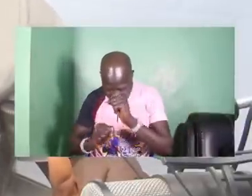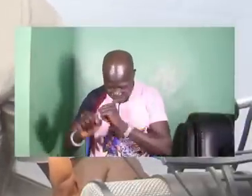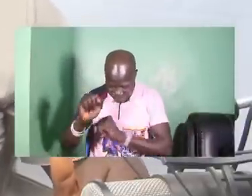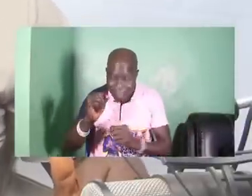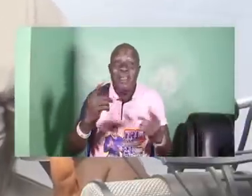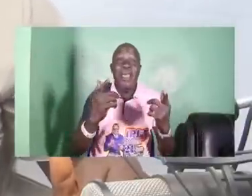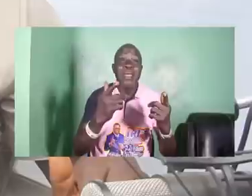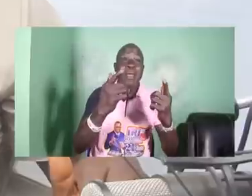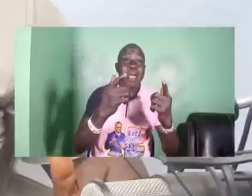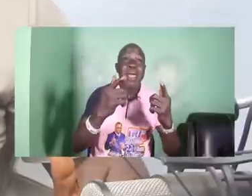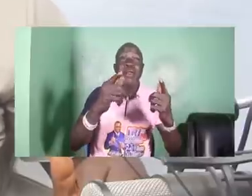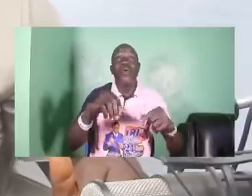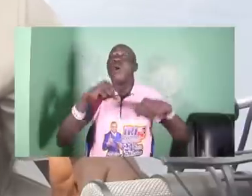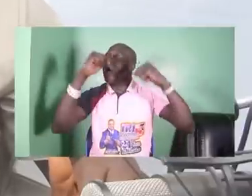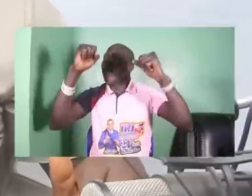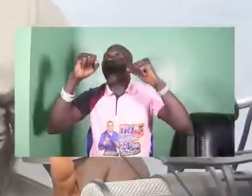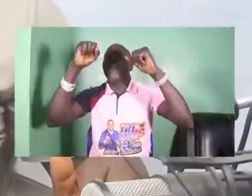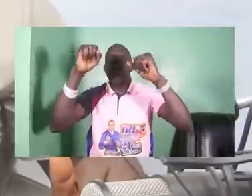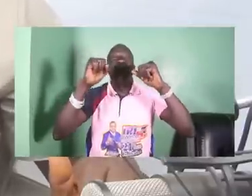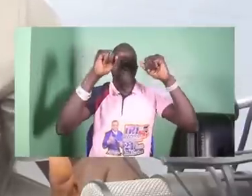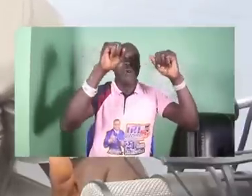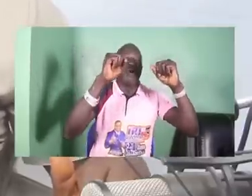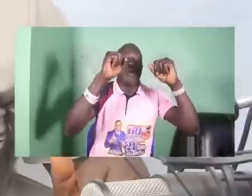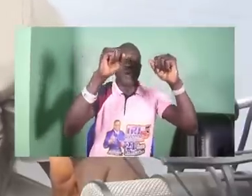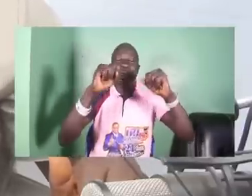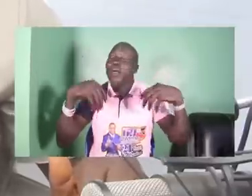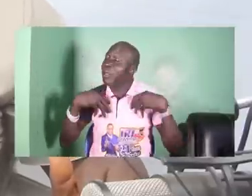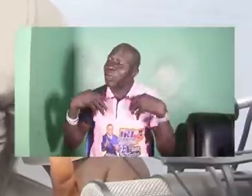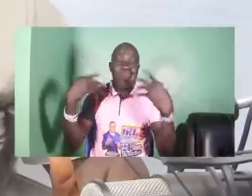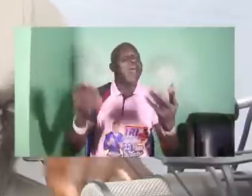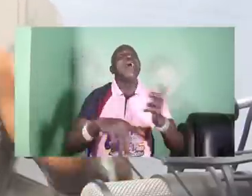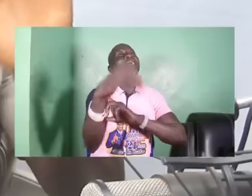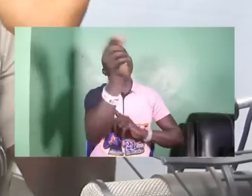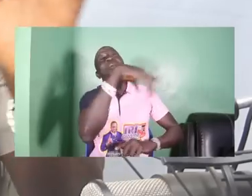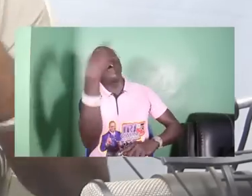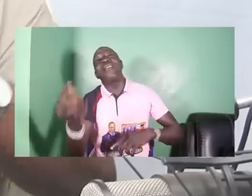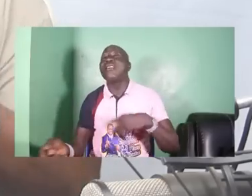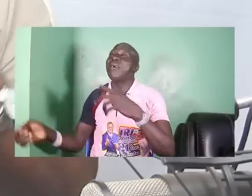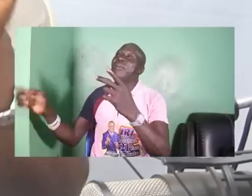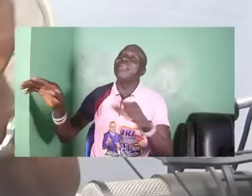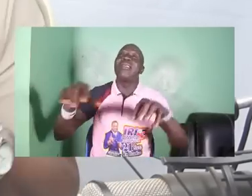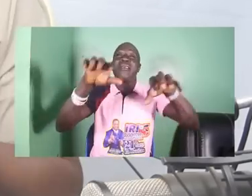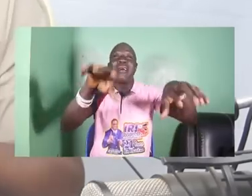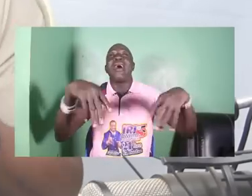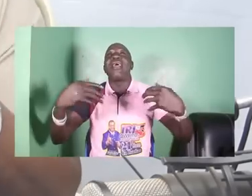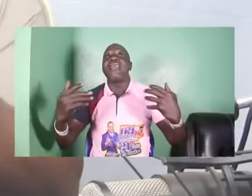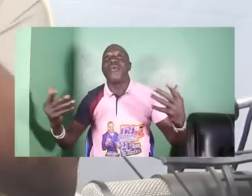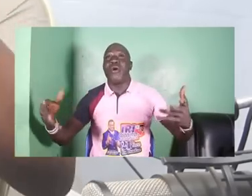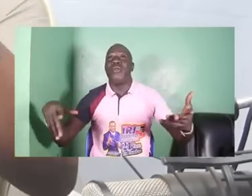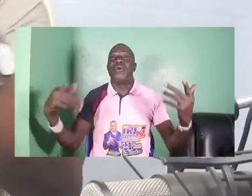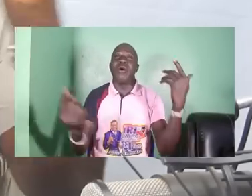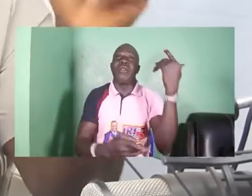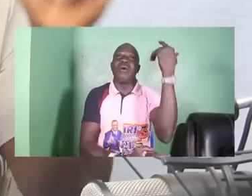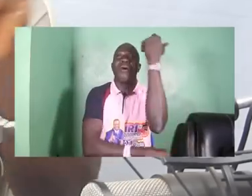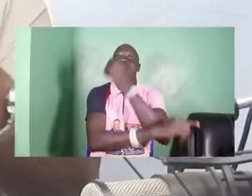kini ma bi sore re oluwa oba eni sori wi pe nipa to ta mi un ale